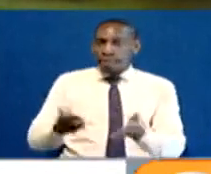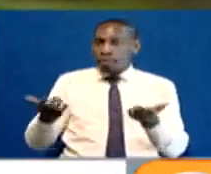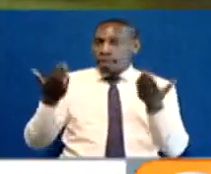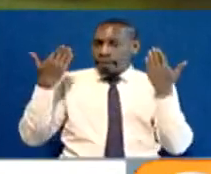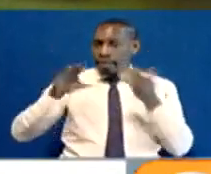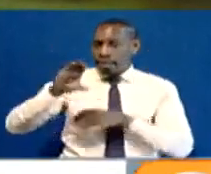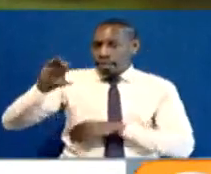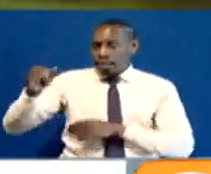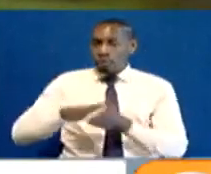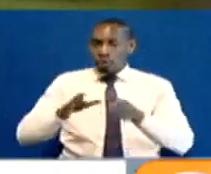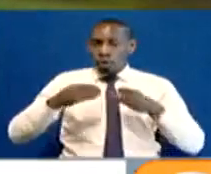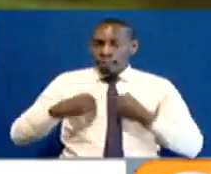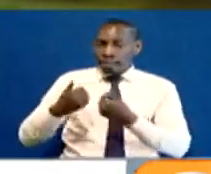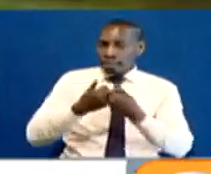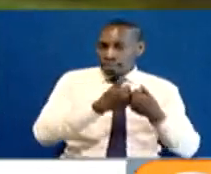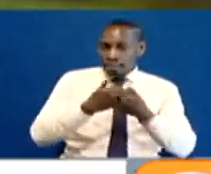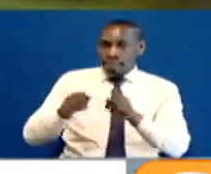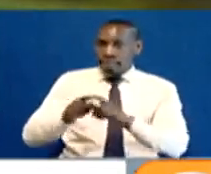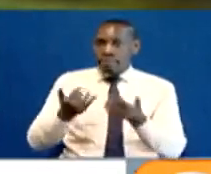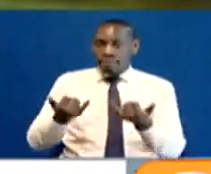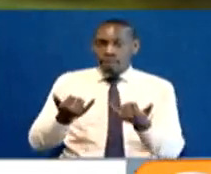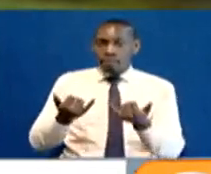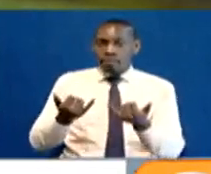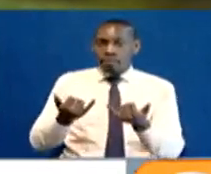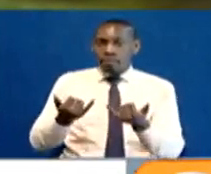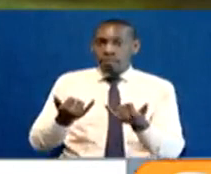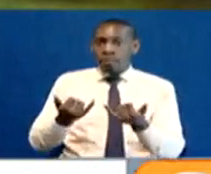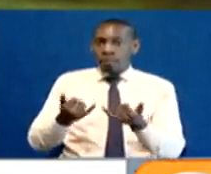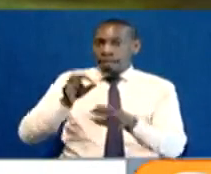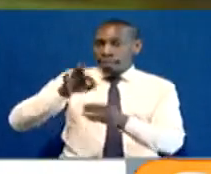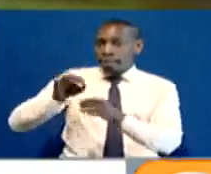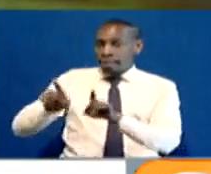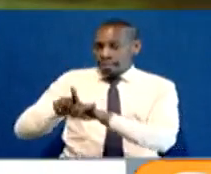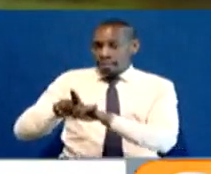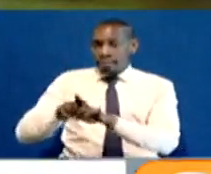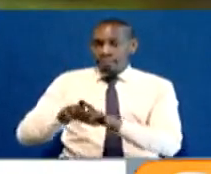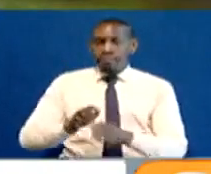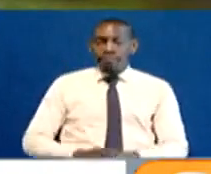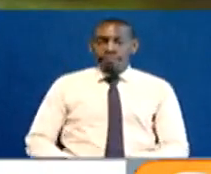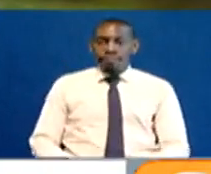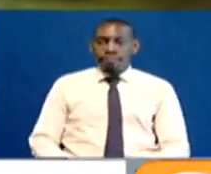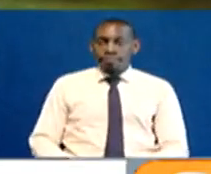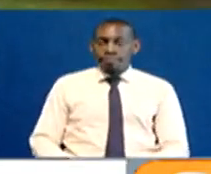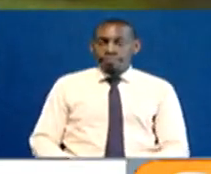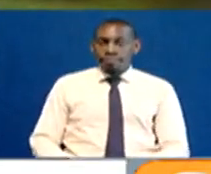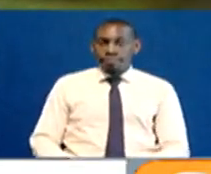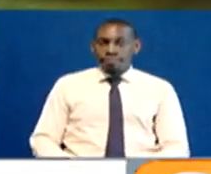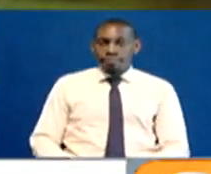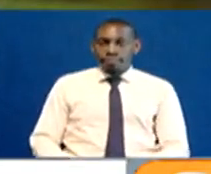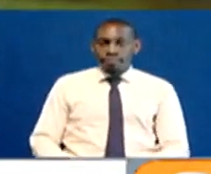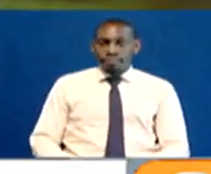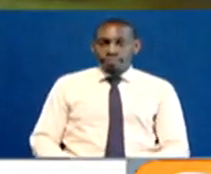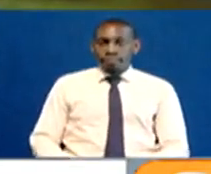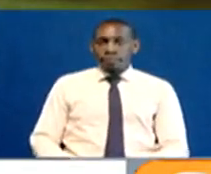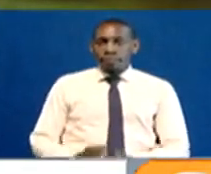County have, however, taken up the challenge and are warming up to chamomile farming. Dennis Otieno has more on